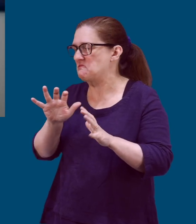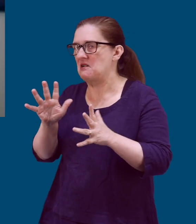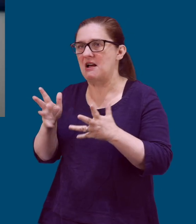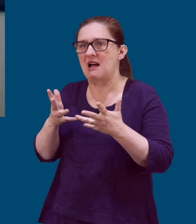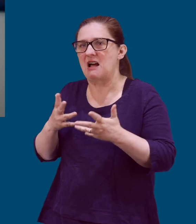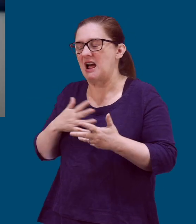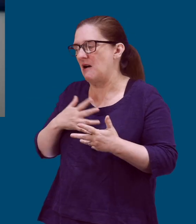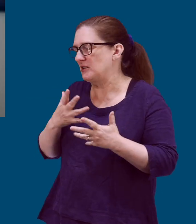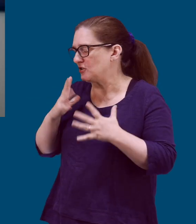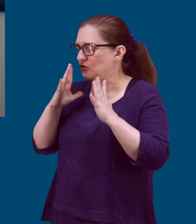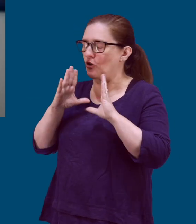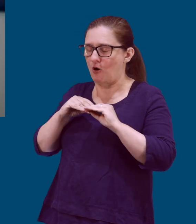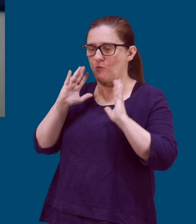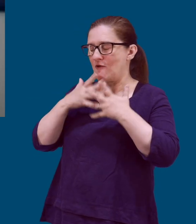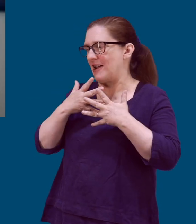little bastards.